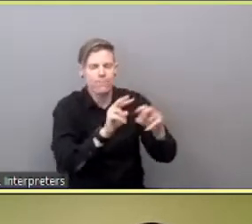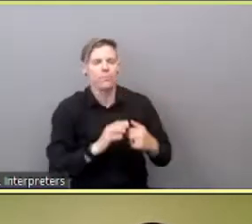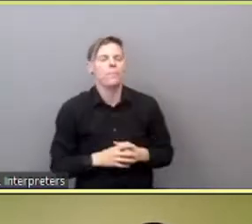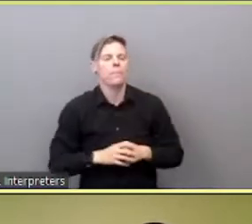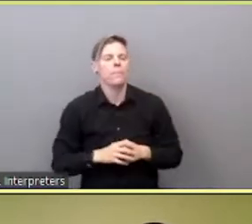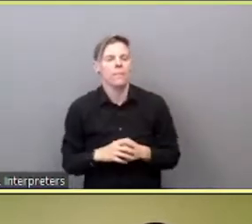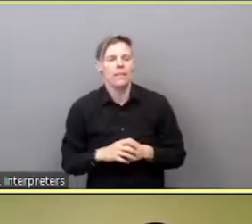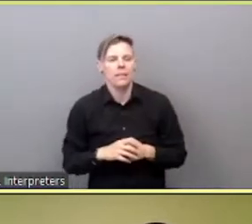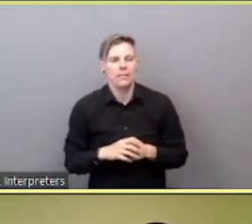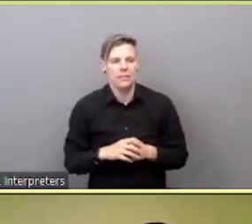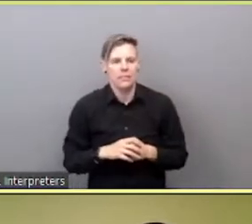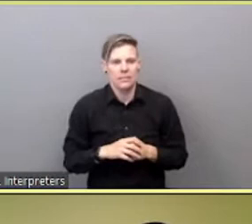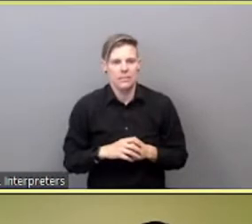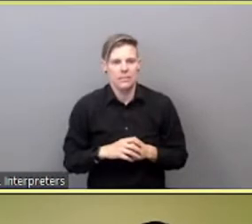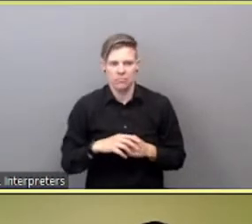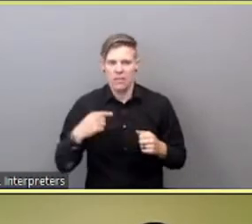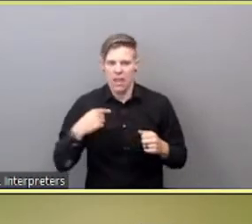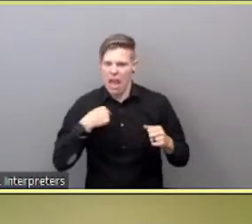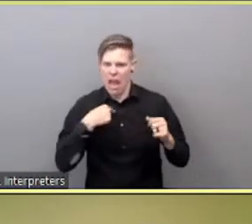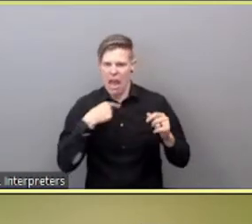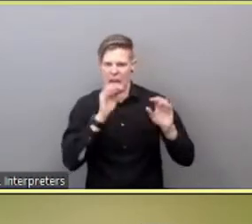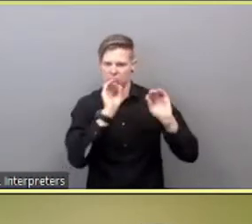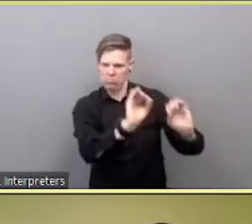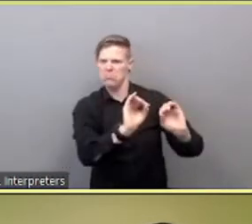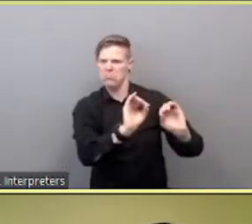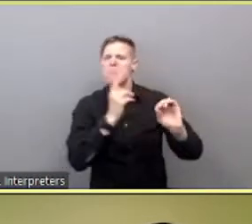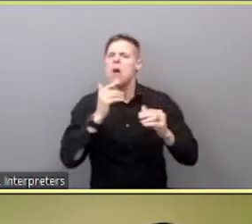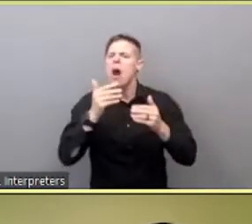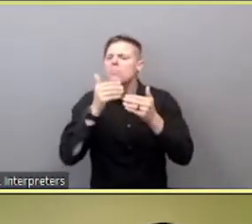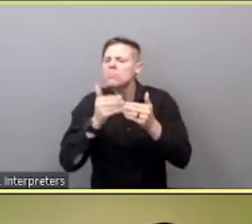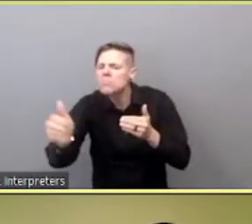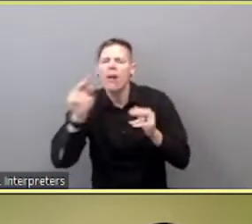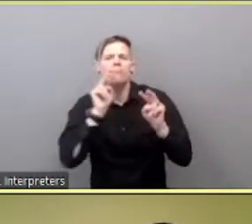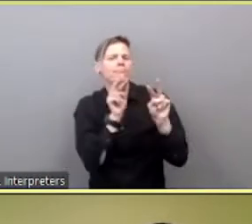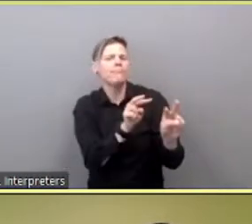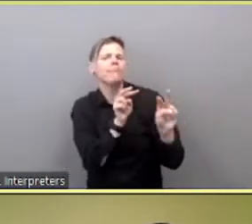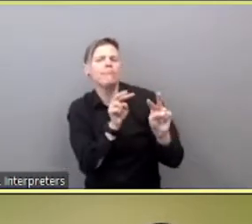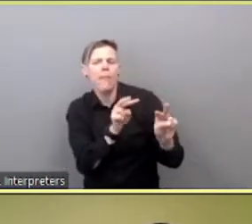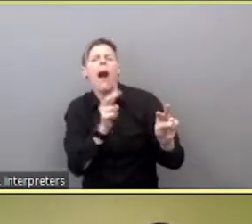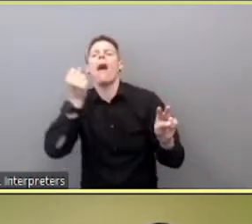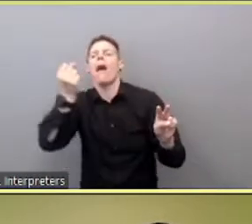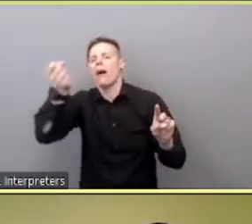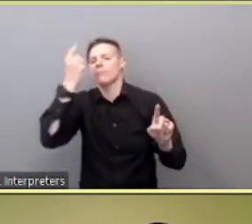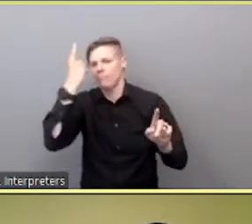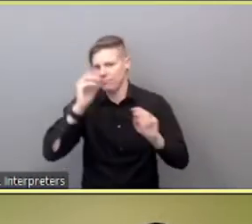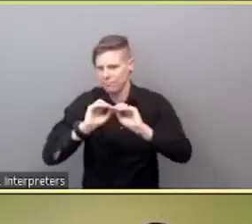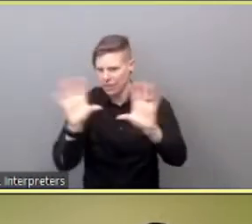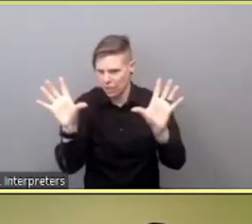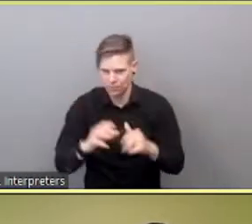mine today. You'll see here what unemployment rate is done going back